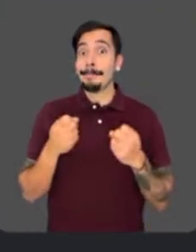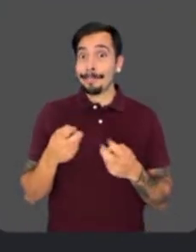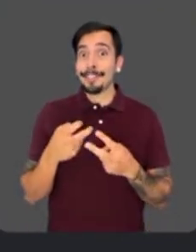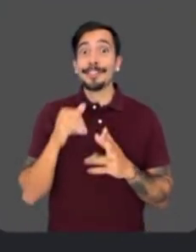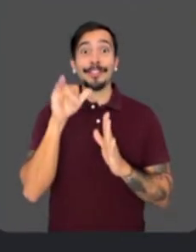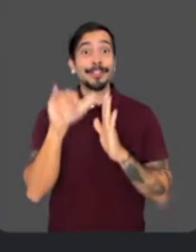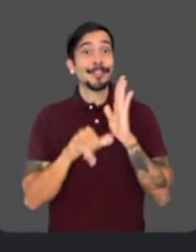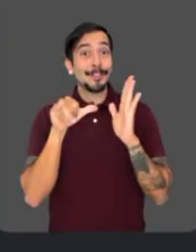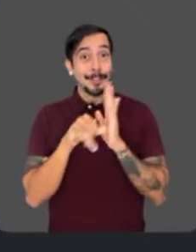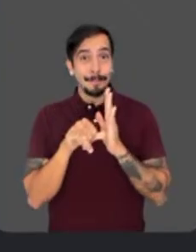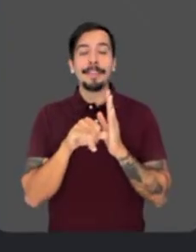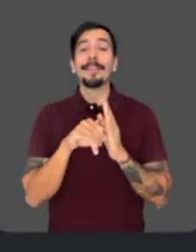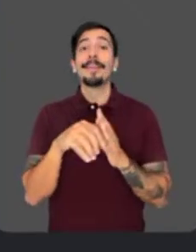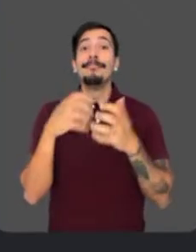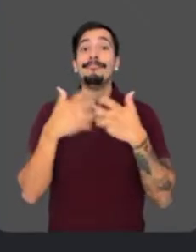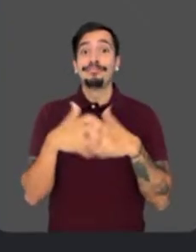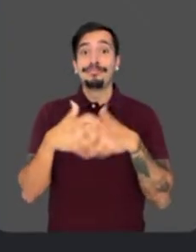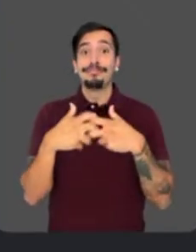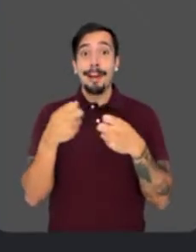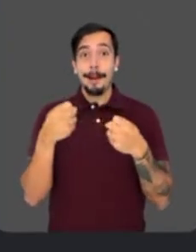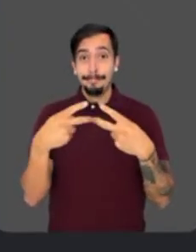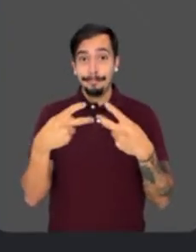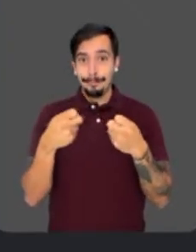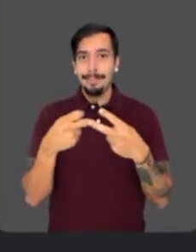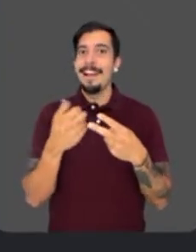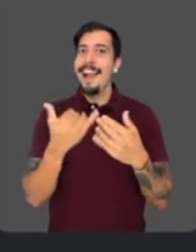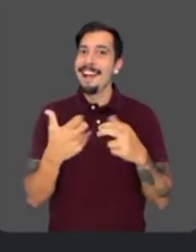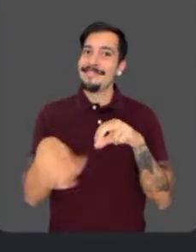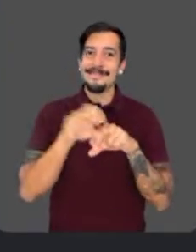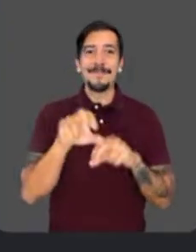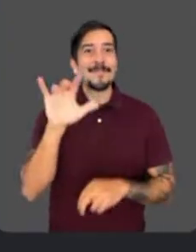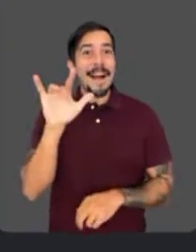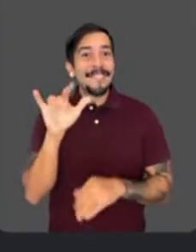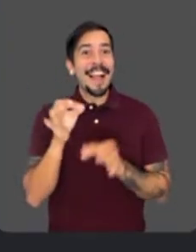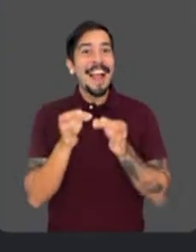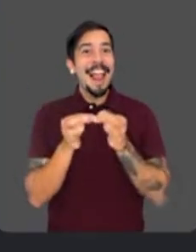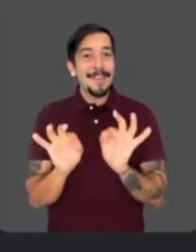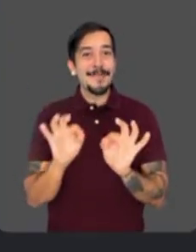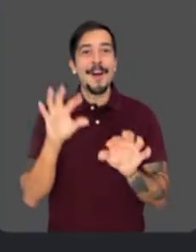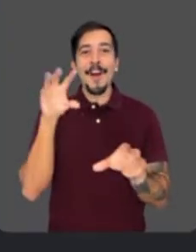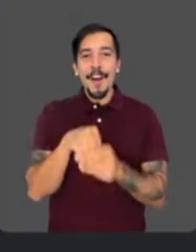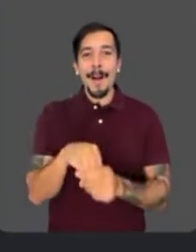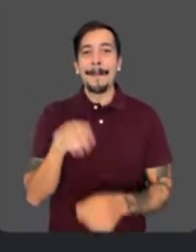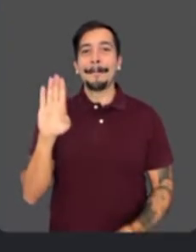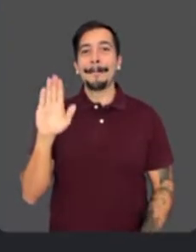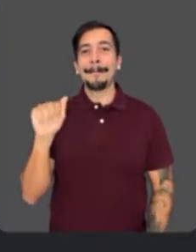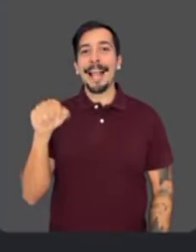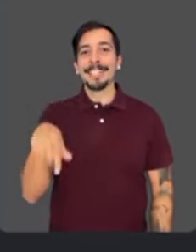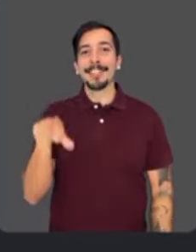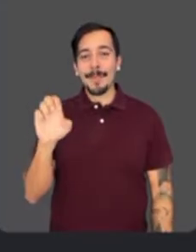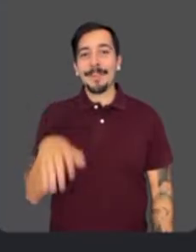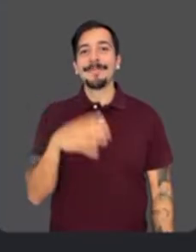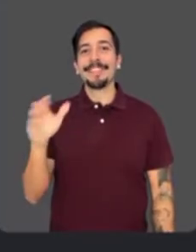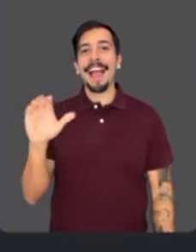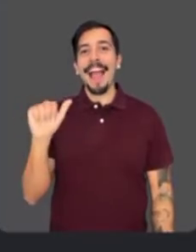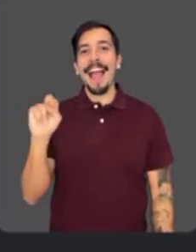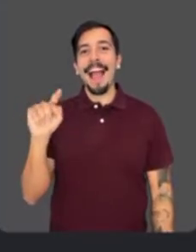Speaking of captions, at YouTube, auto-generated captions are now available for 25 additional languages, including